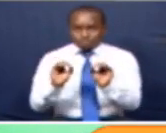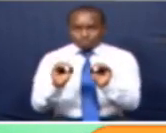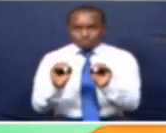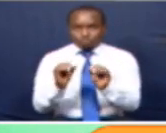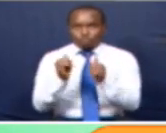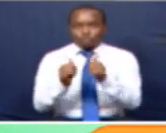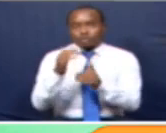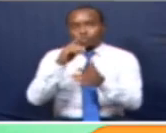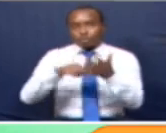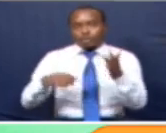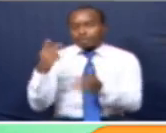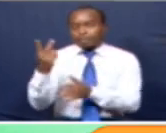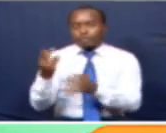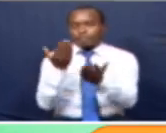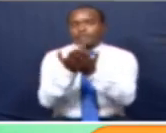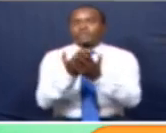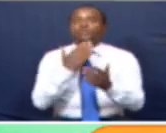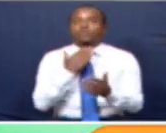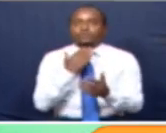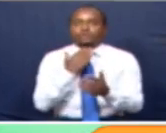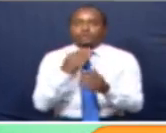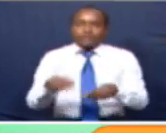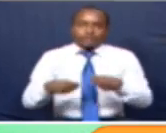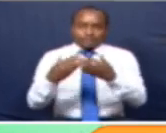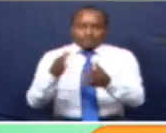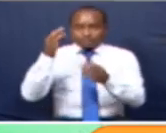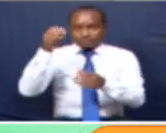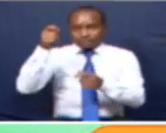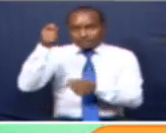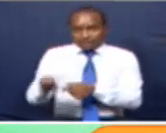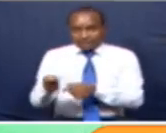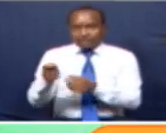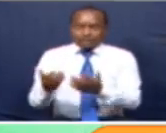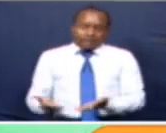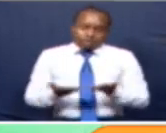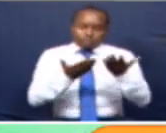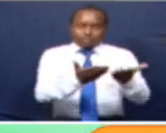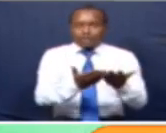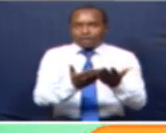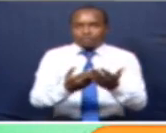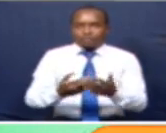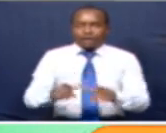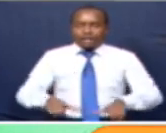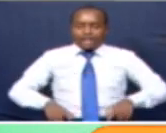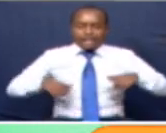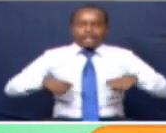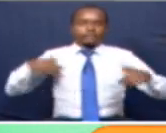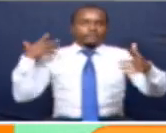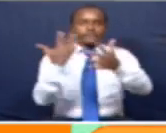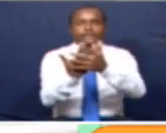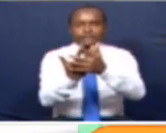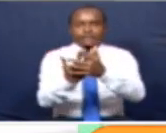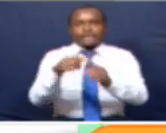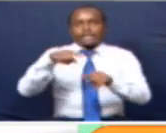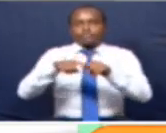the petitioners. It did give judges the discretion to hand life sentences to those found guilty depending on the